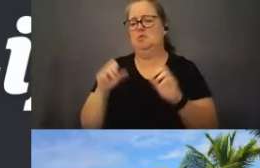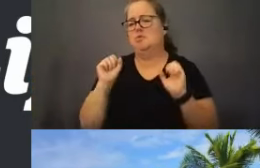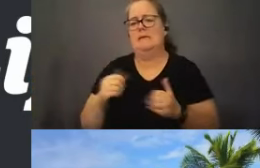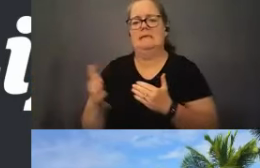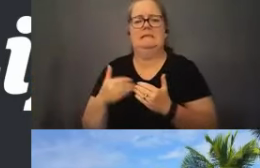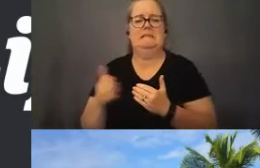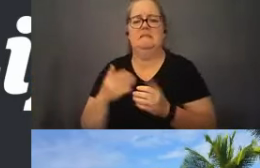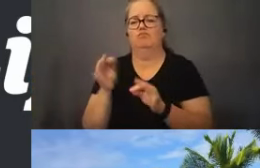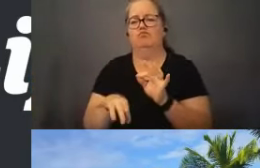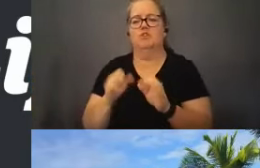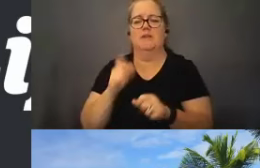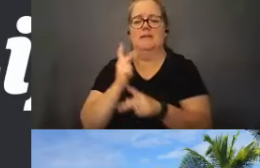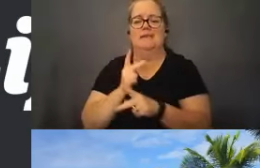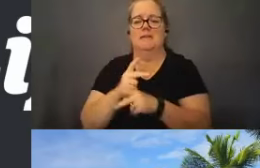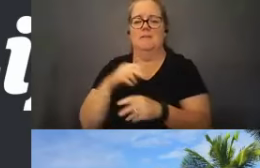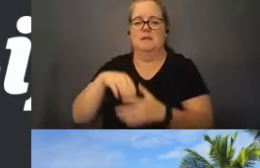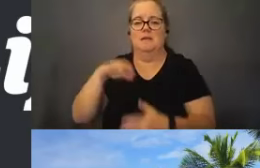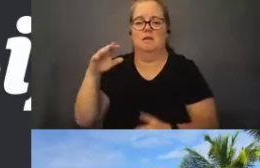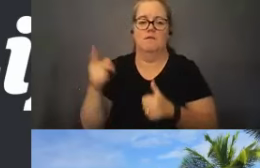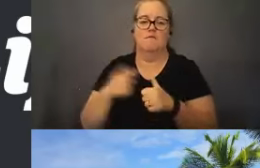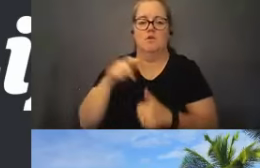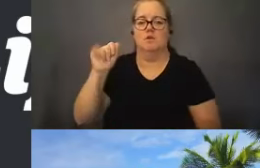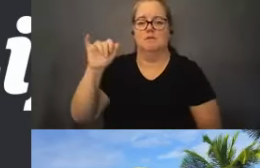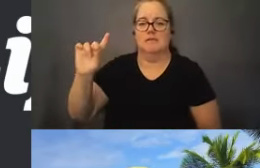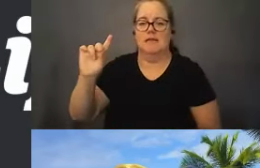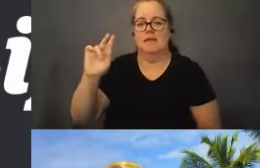keep in a first aid kit. It folds up